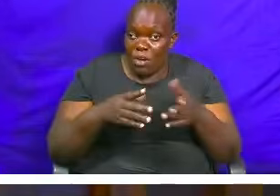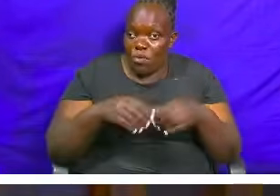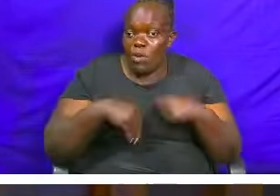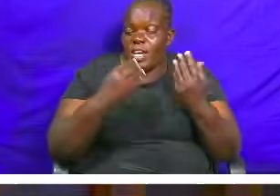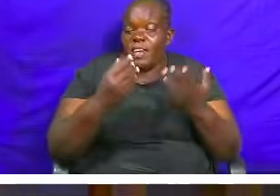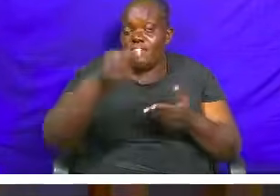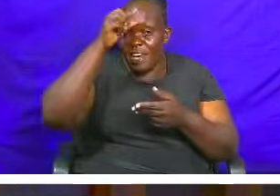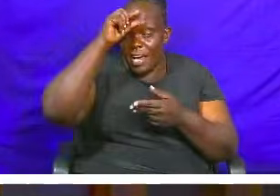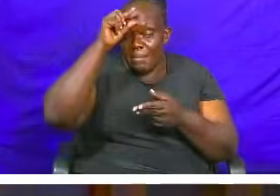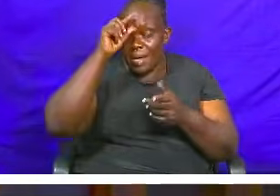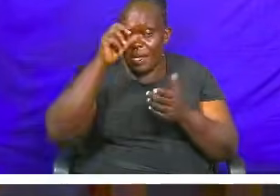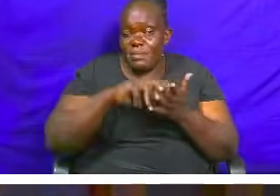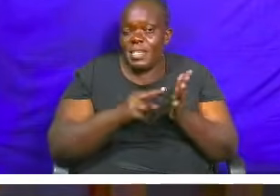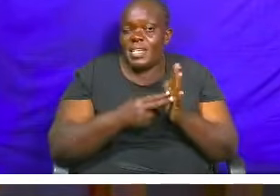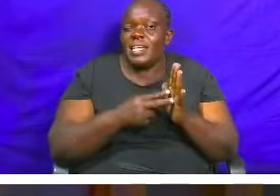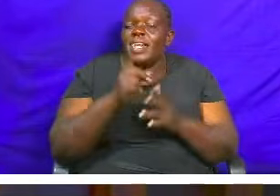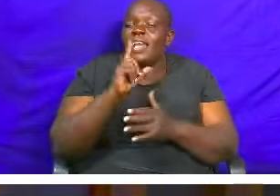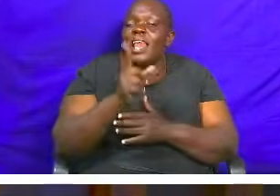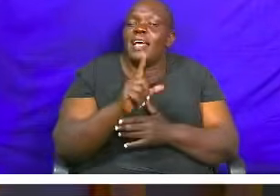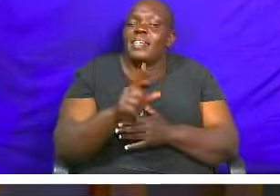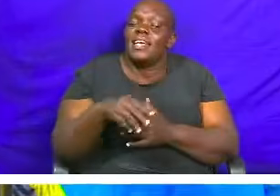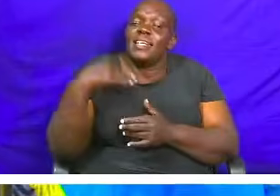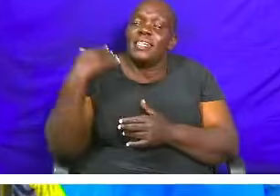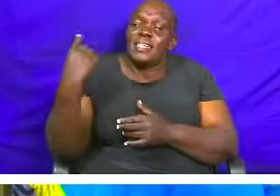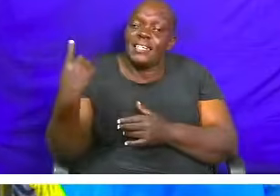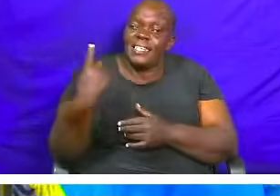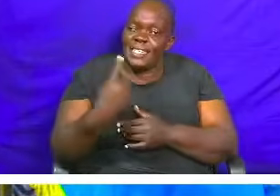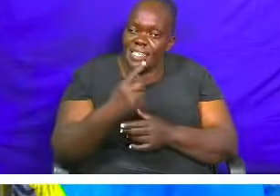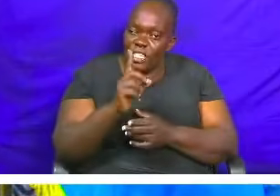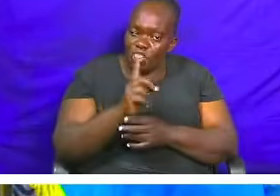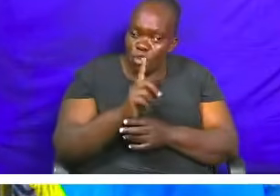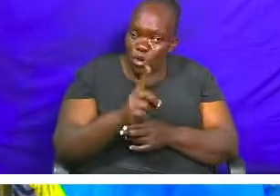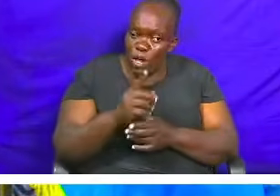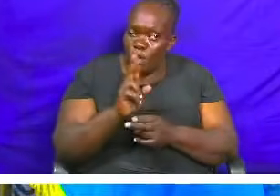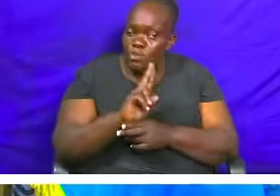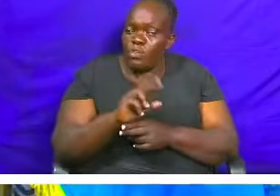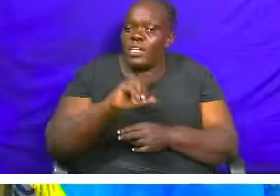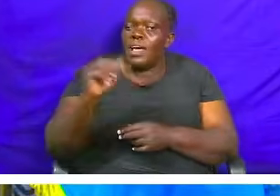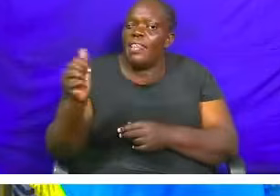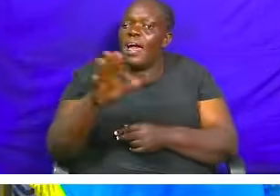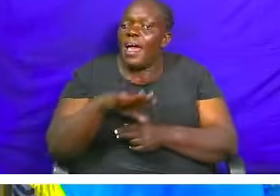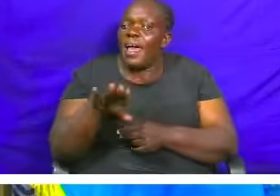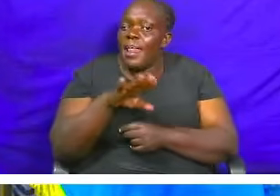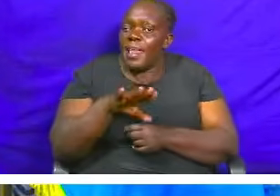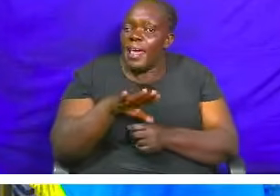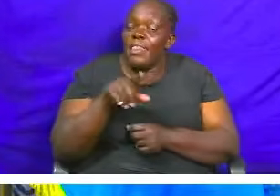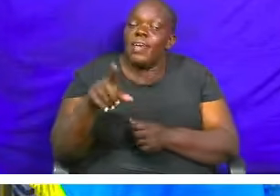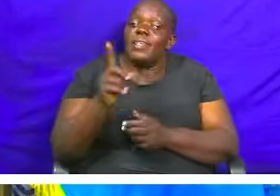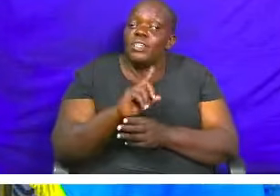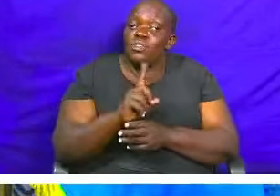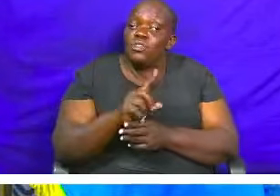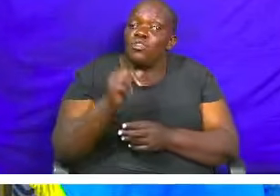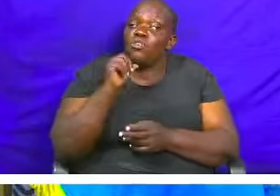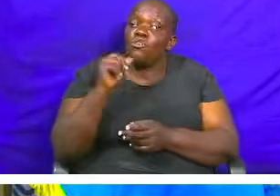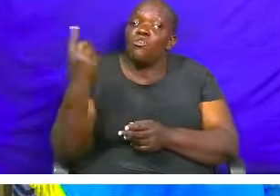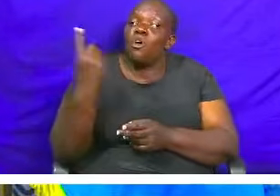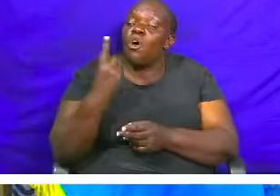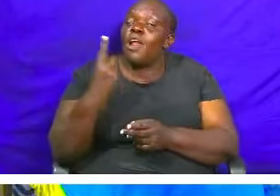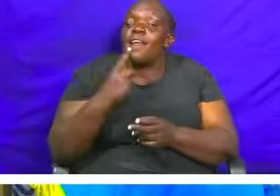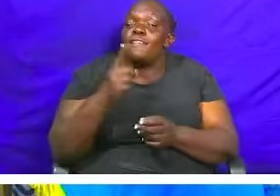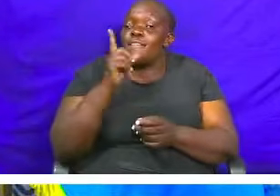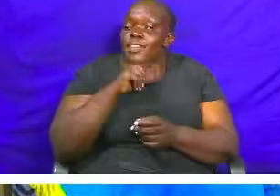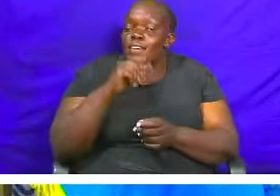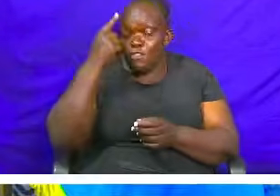government leverage so that these dollars can be used in other sectors. Remember, these dollars were not only competing for